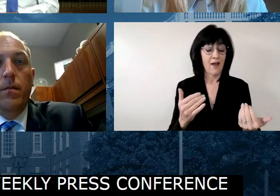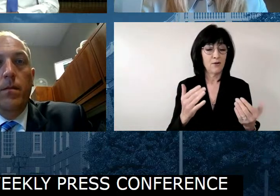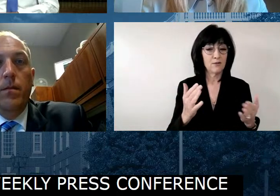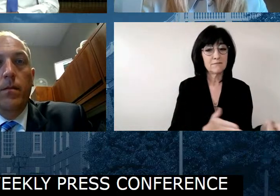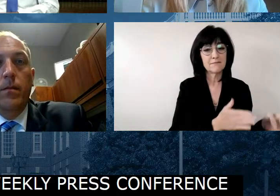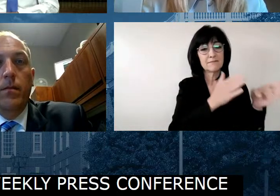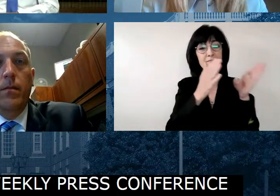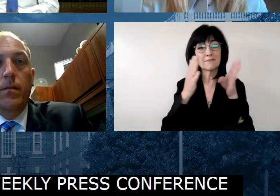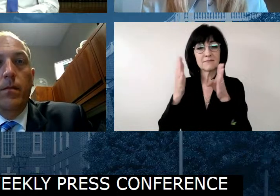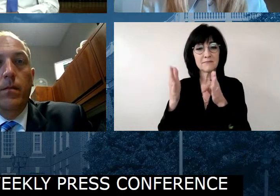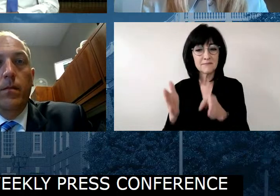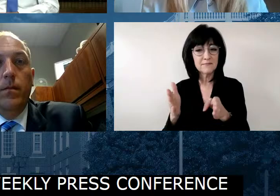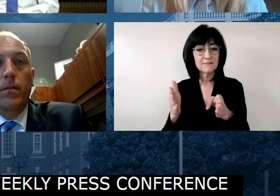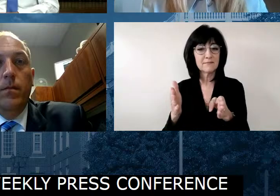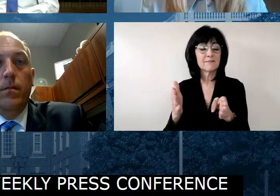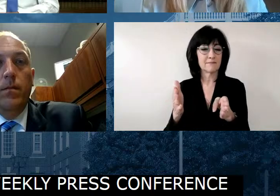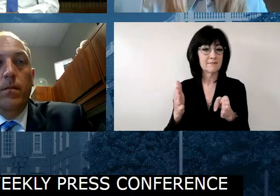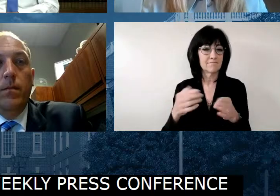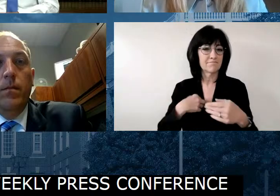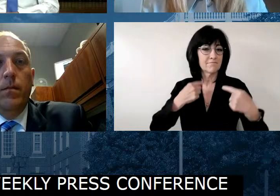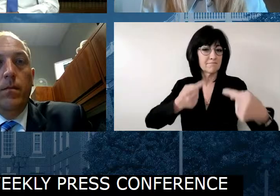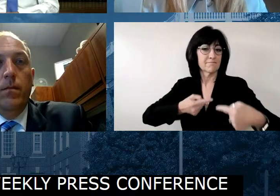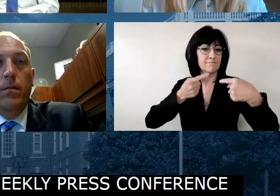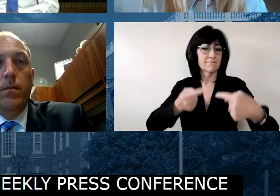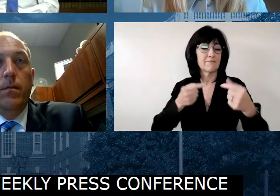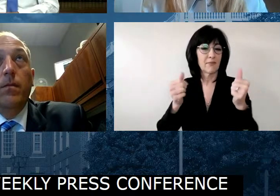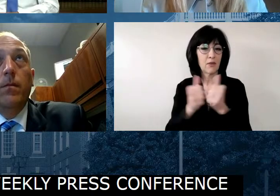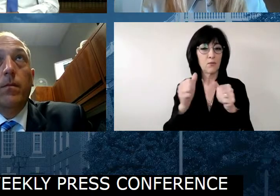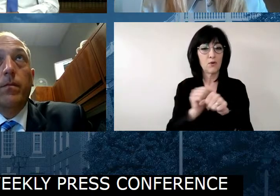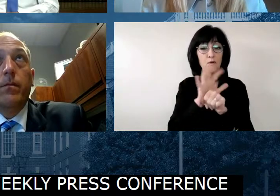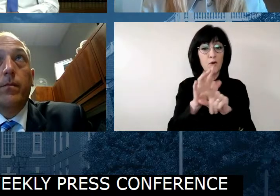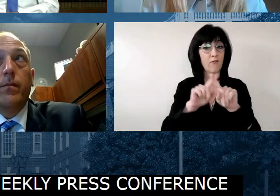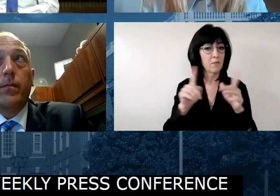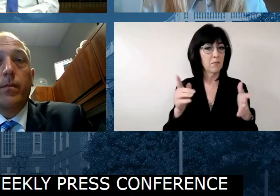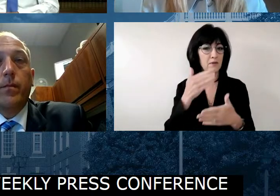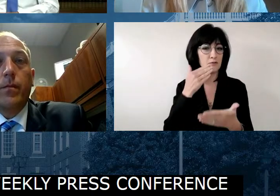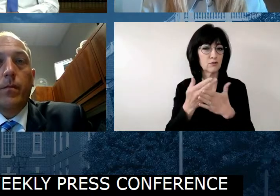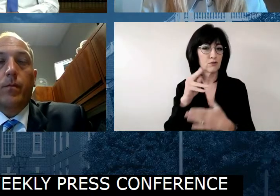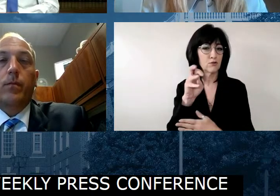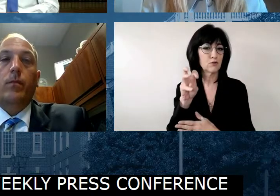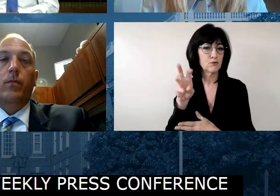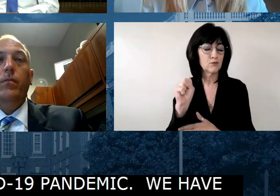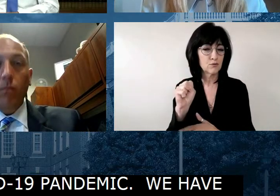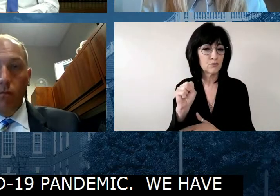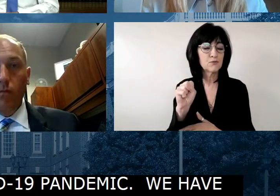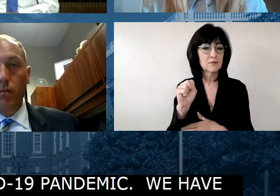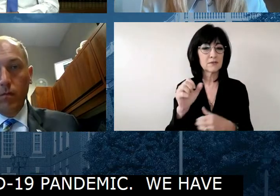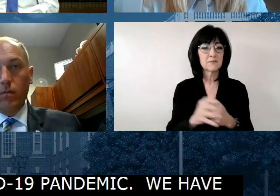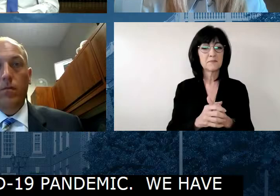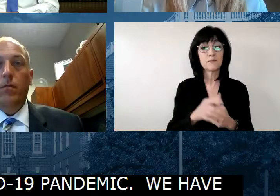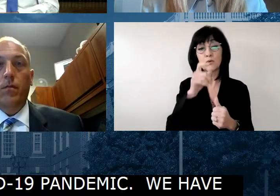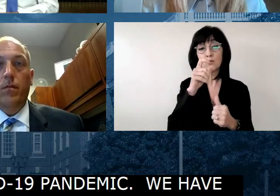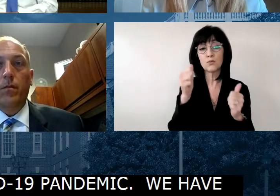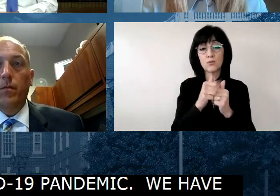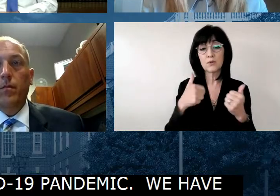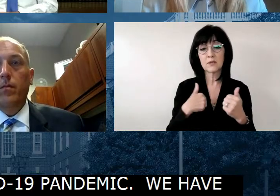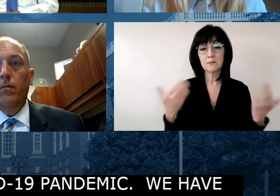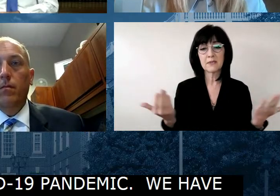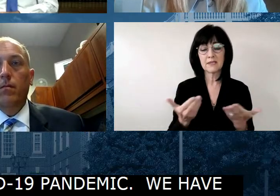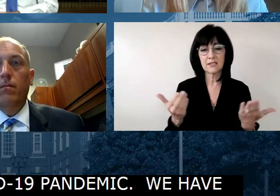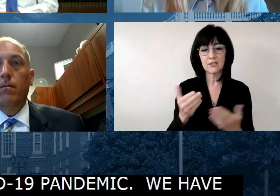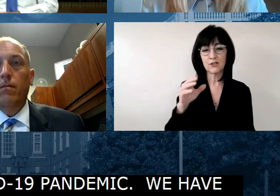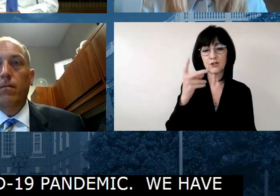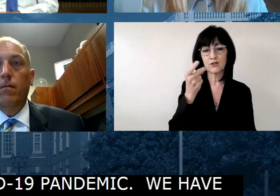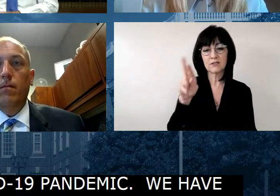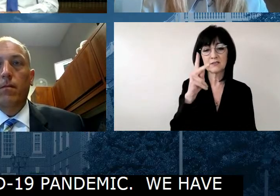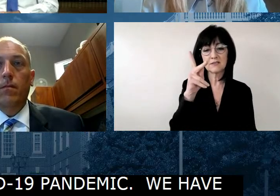with COVID-19. It's a good place to be. I'm joined again, as usual, by Dr. Carol Rattay, who's the Director